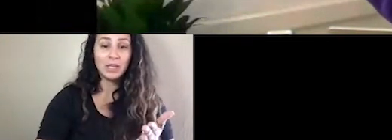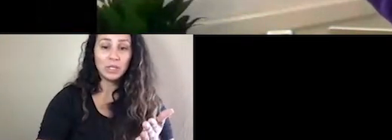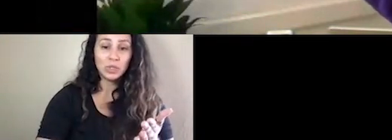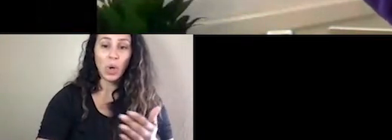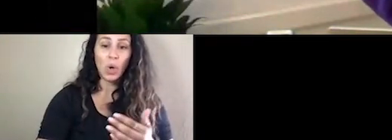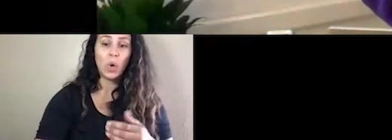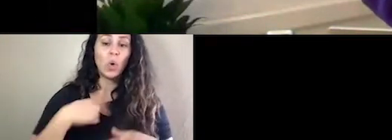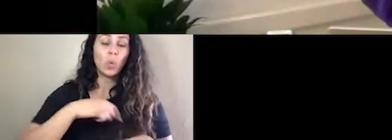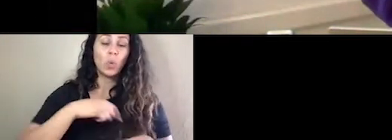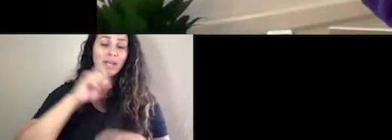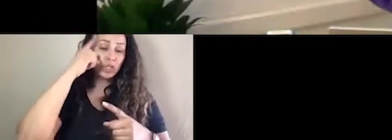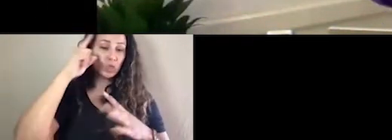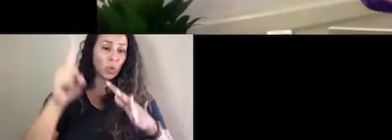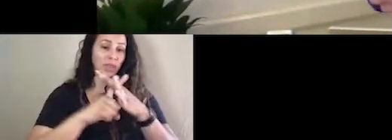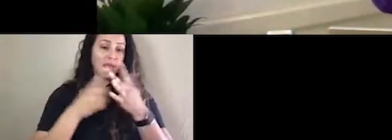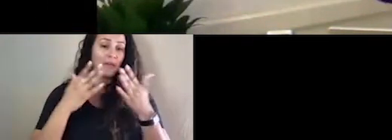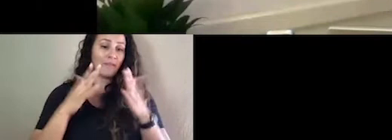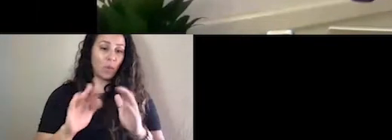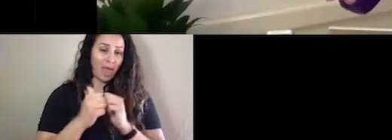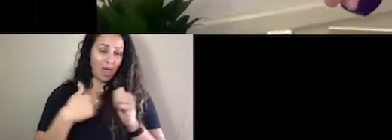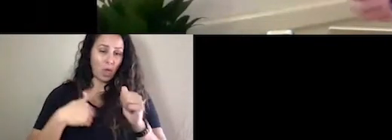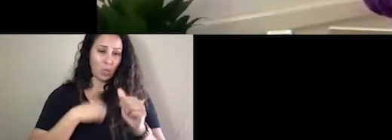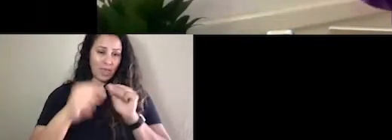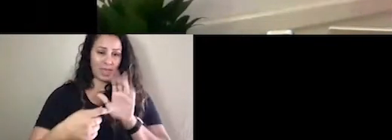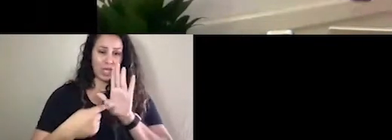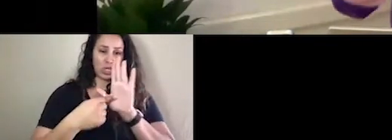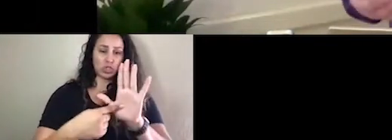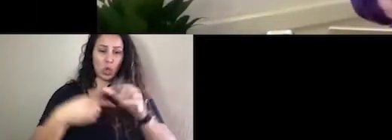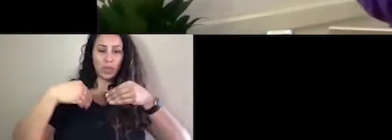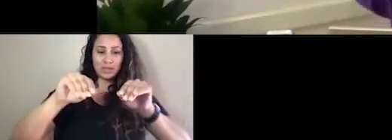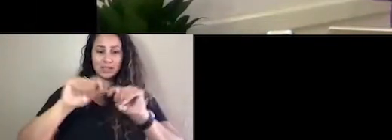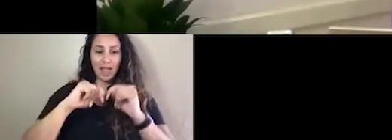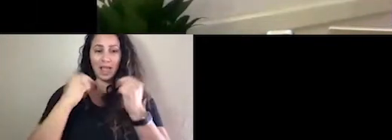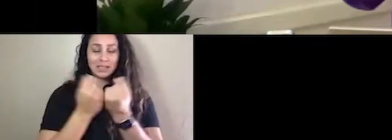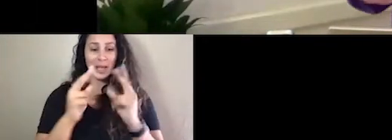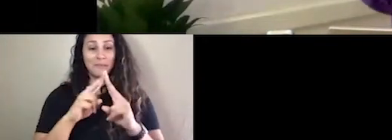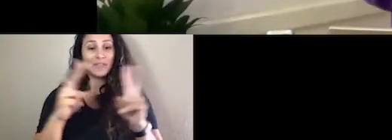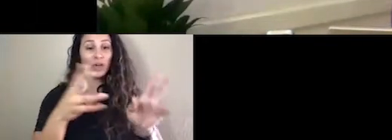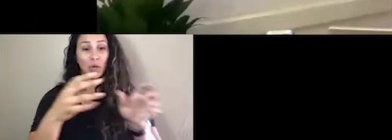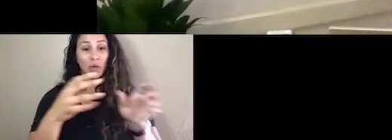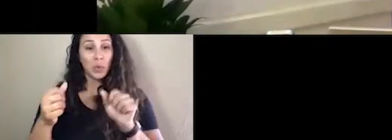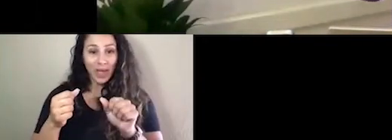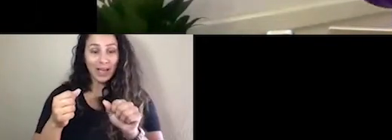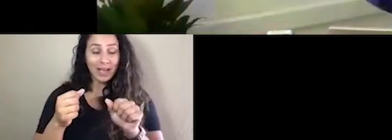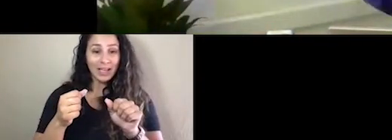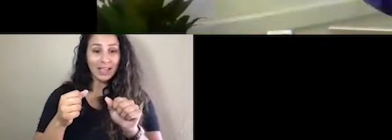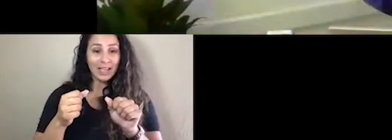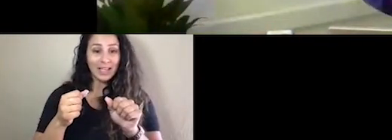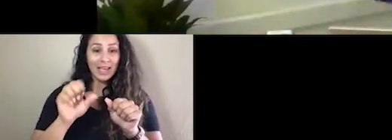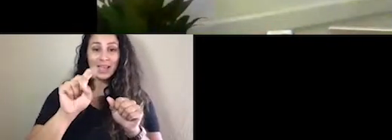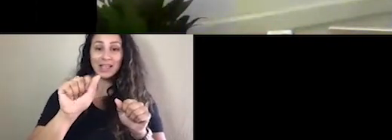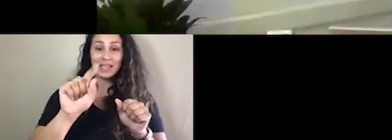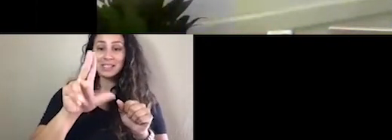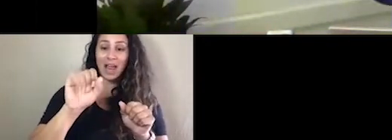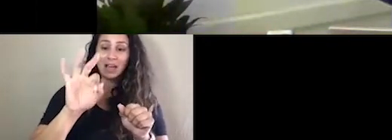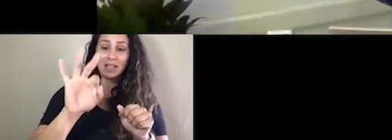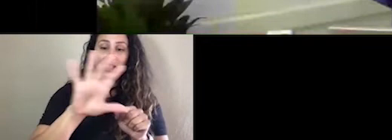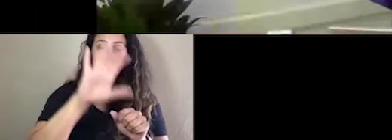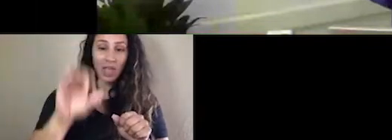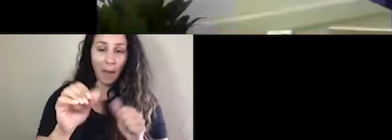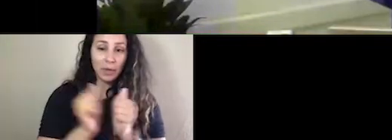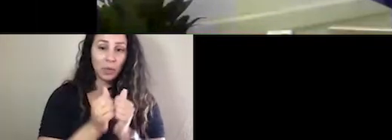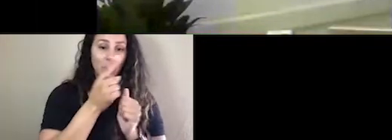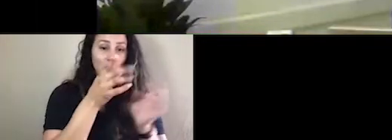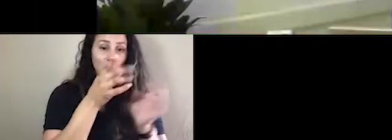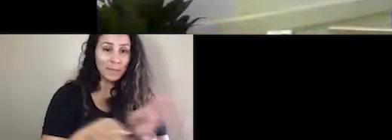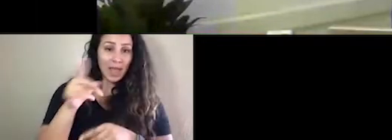can we show to the sales team very quickly status of a company, so that with one glance you